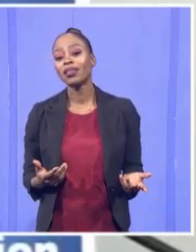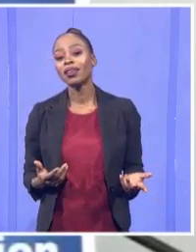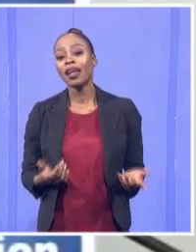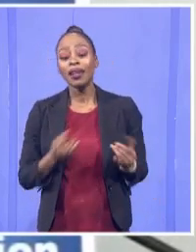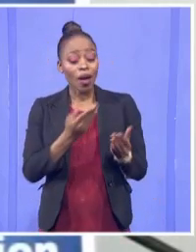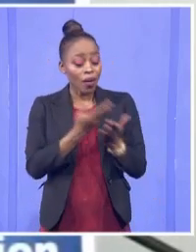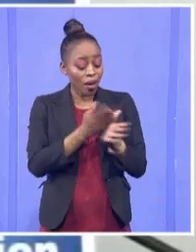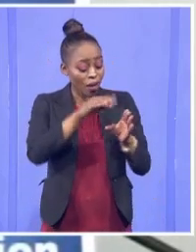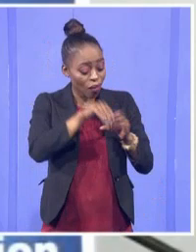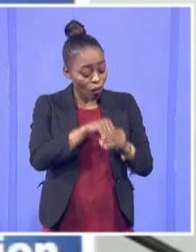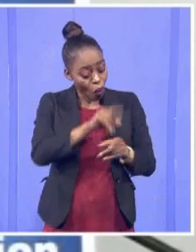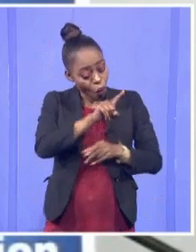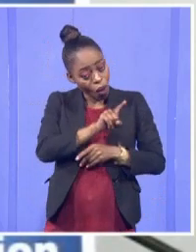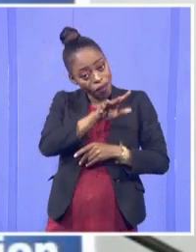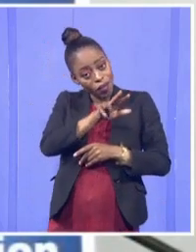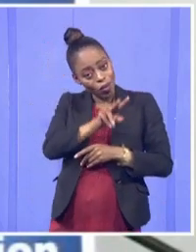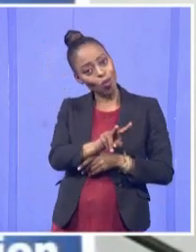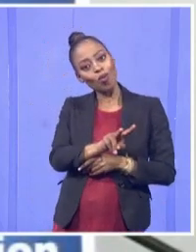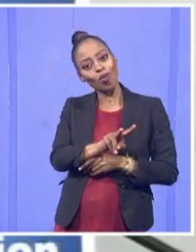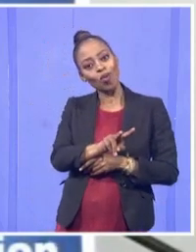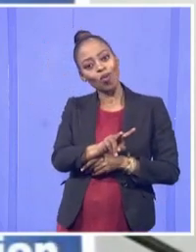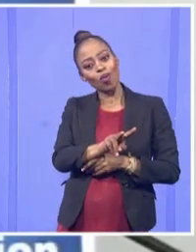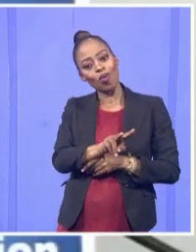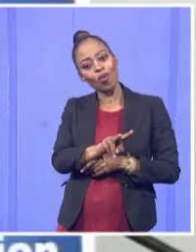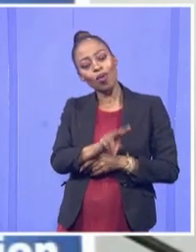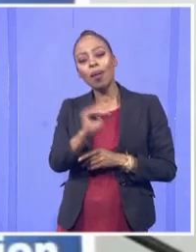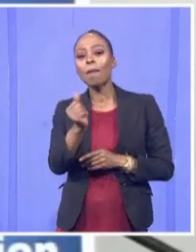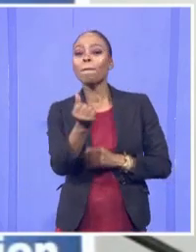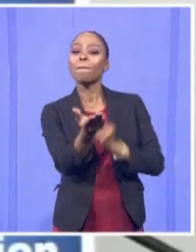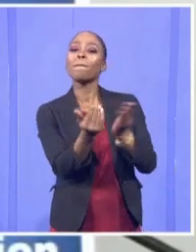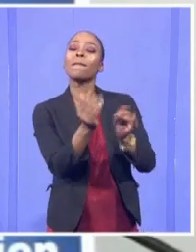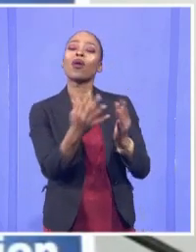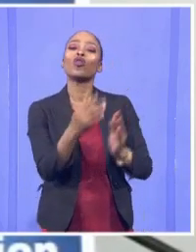of 152, they've received